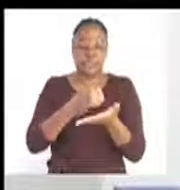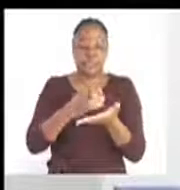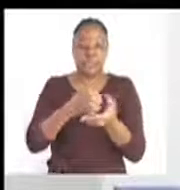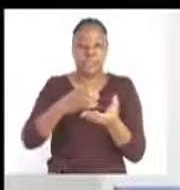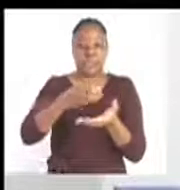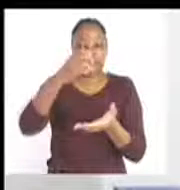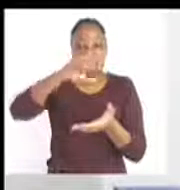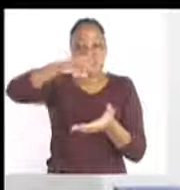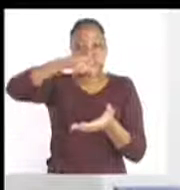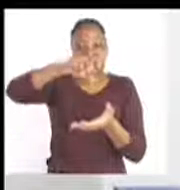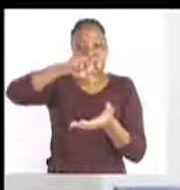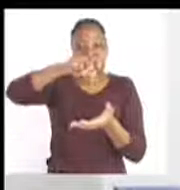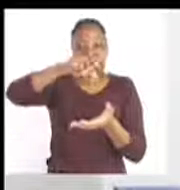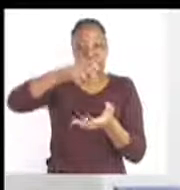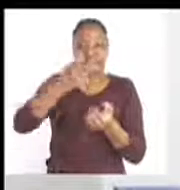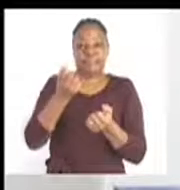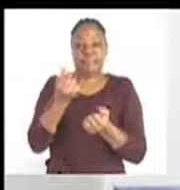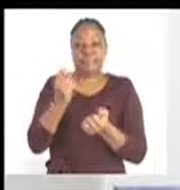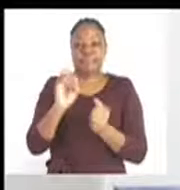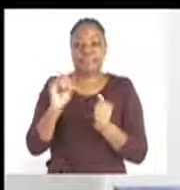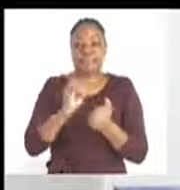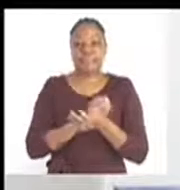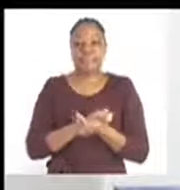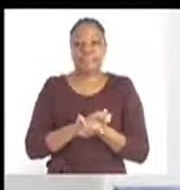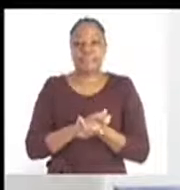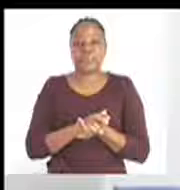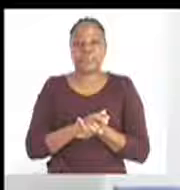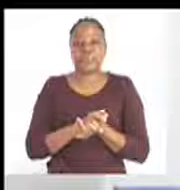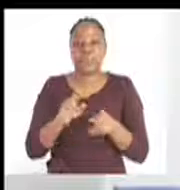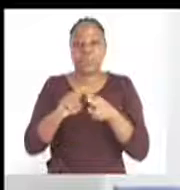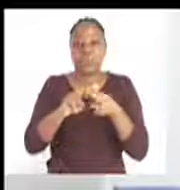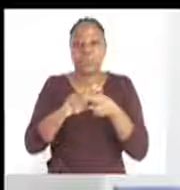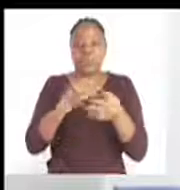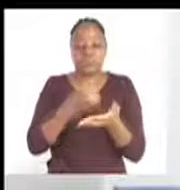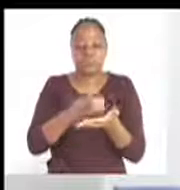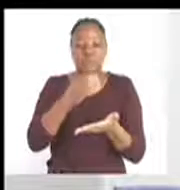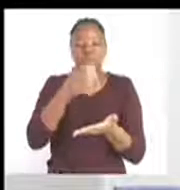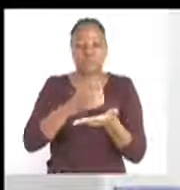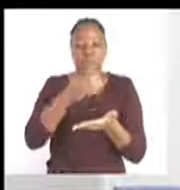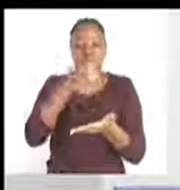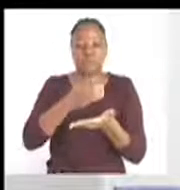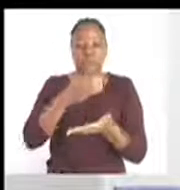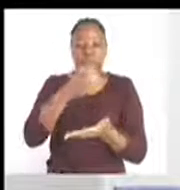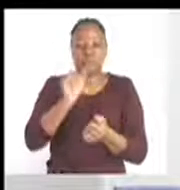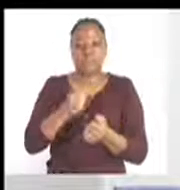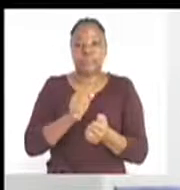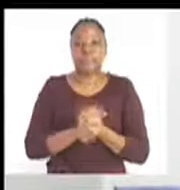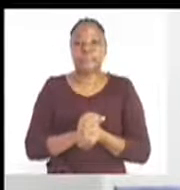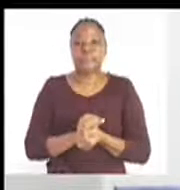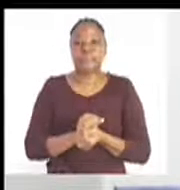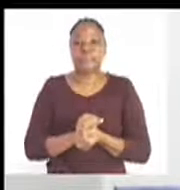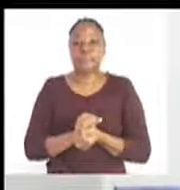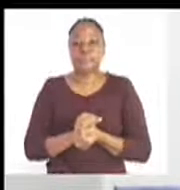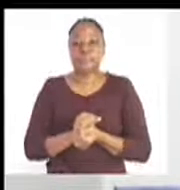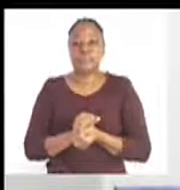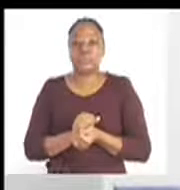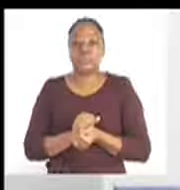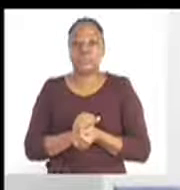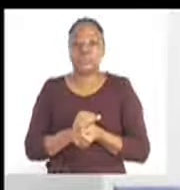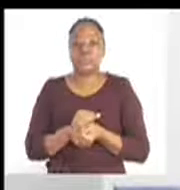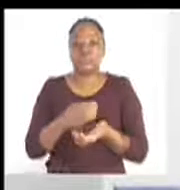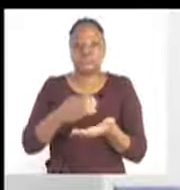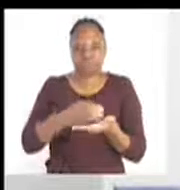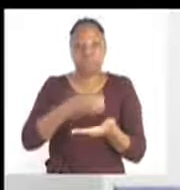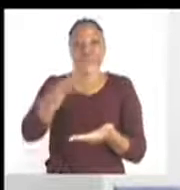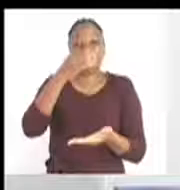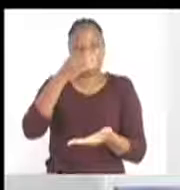side. My friend, the scientist today, is going to pour what is in the glass as our